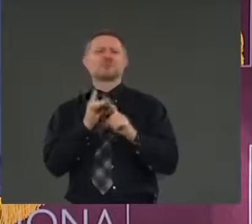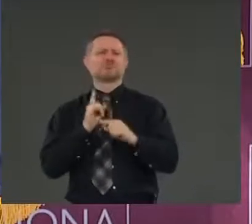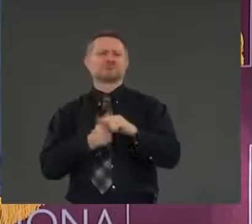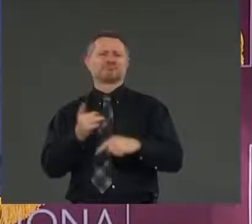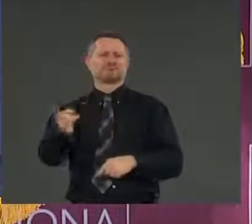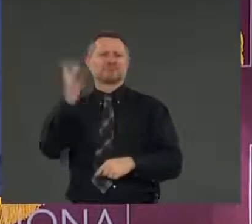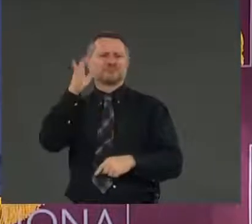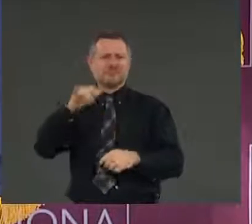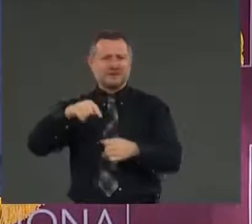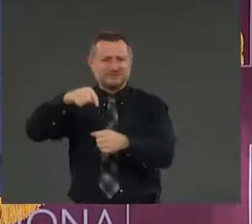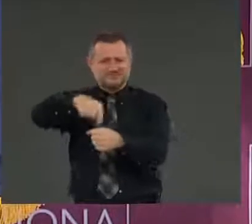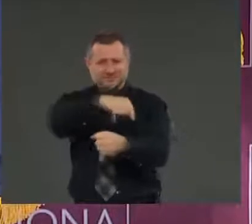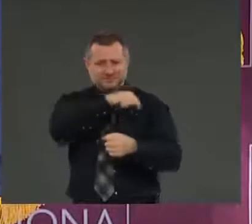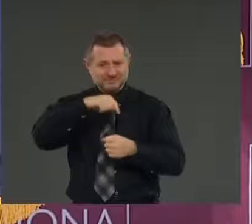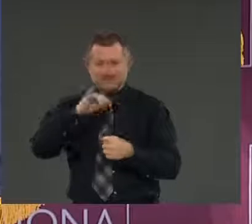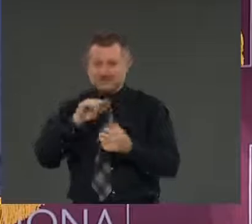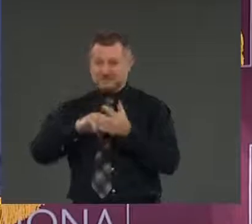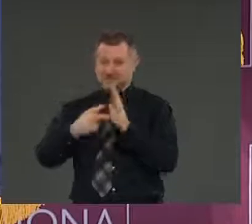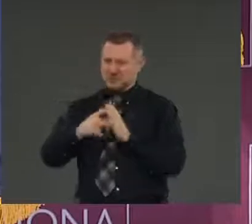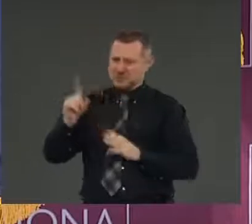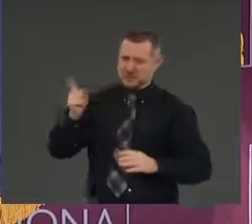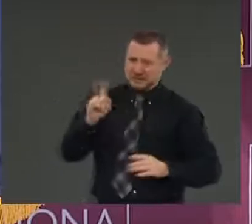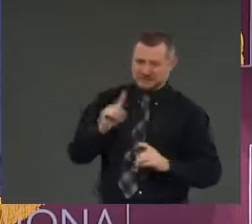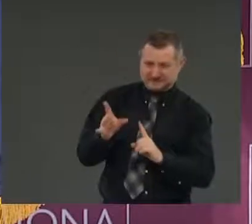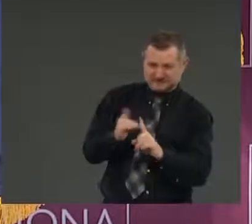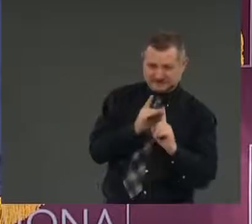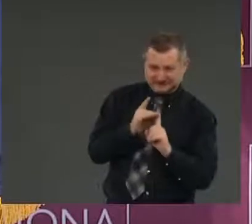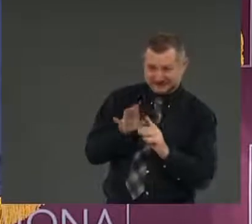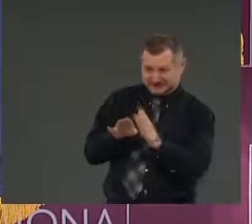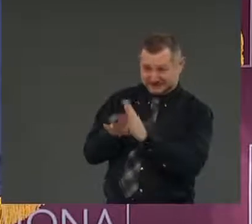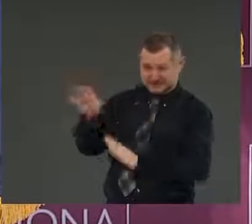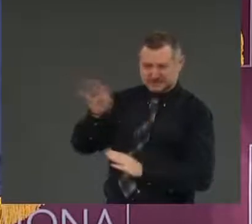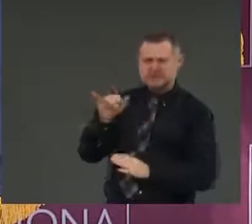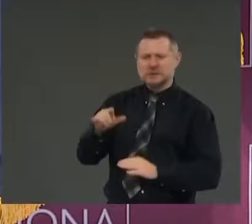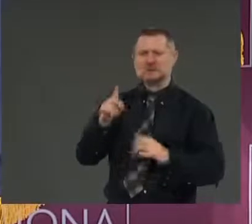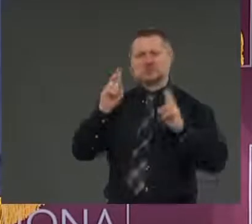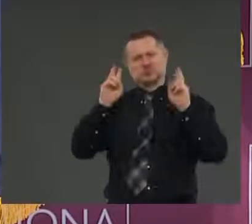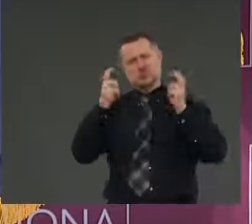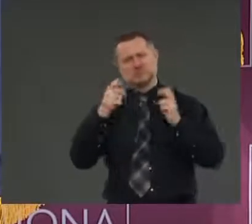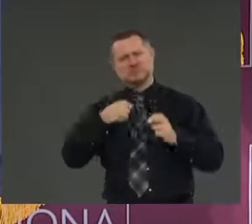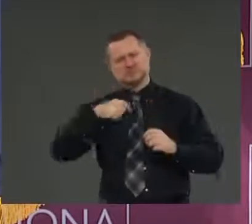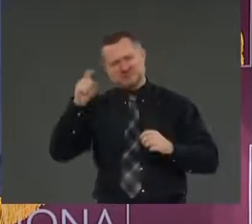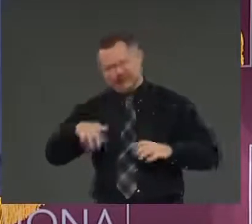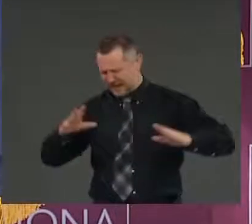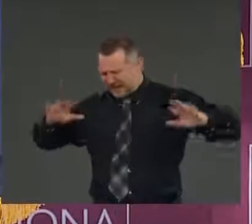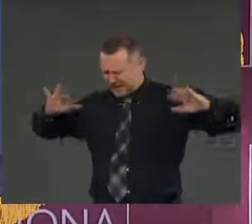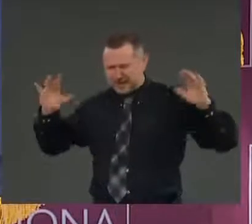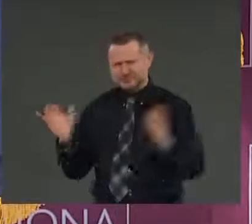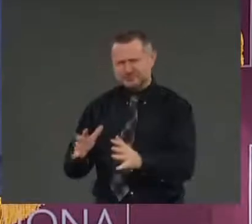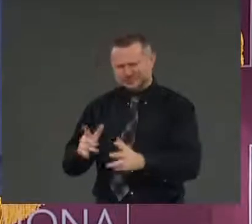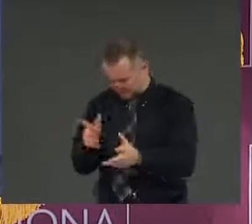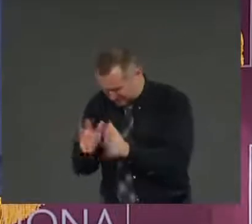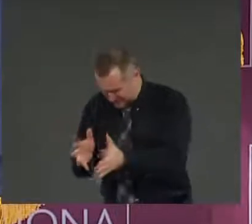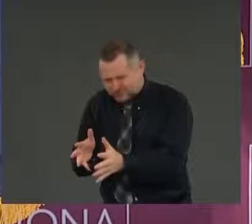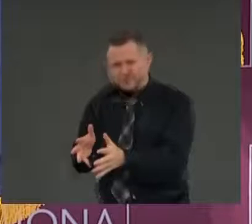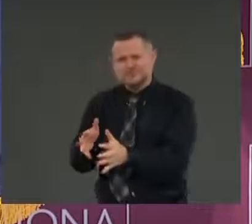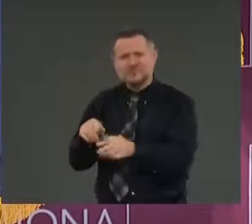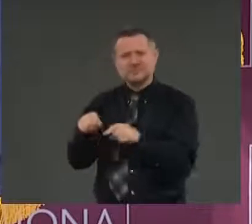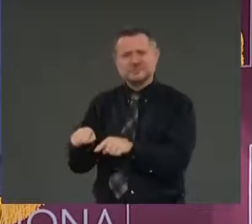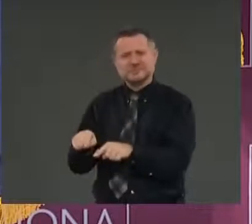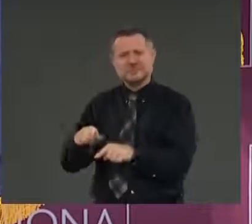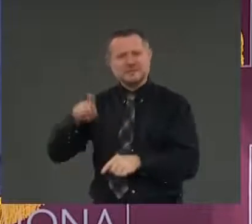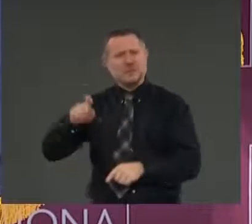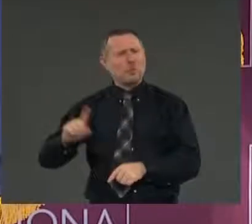cases, so they're a healthcare issue, and it's the largest area